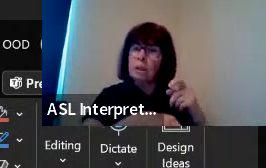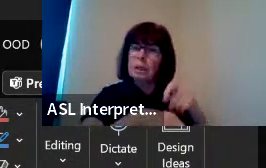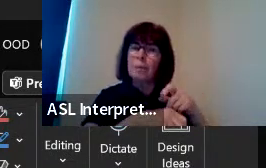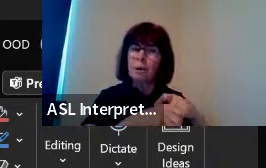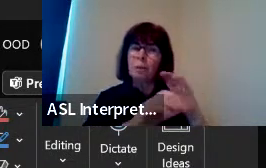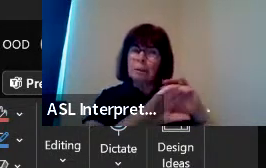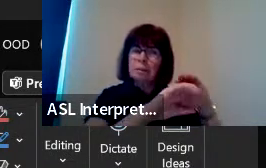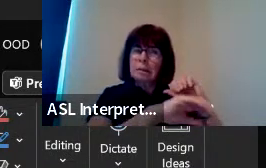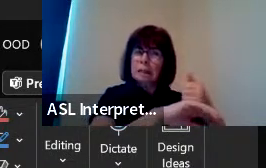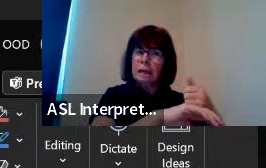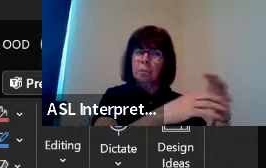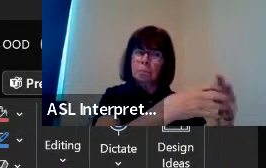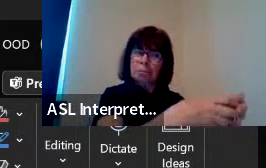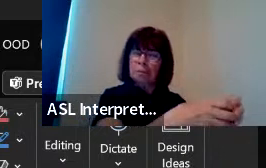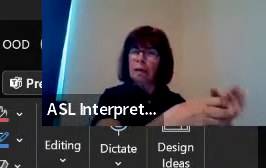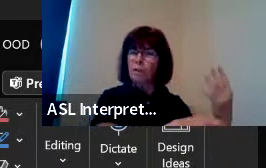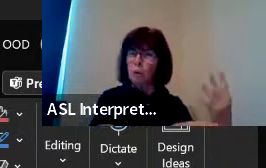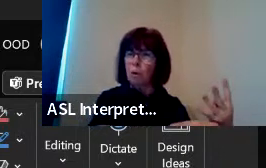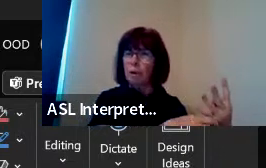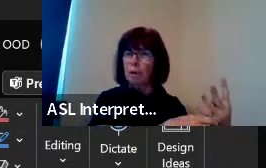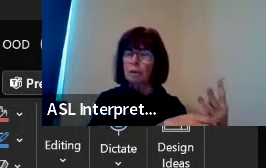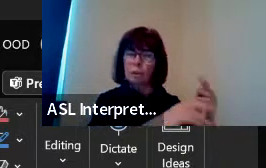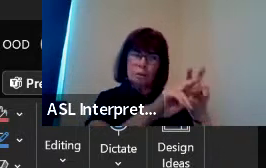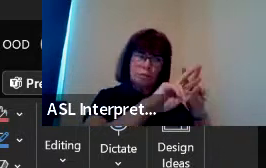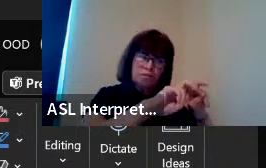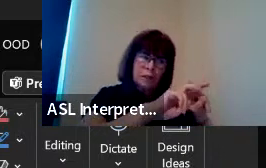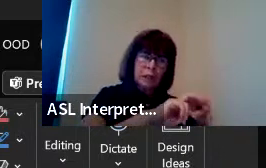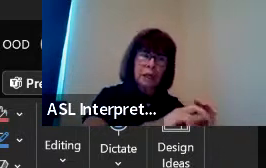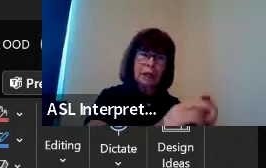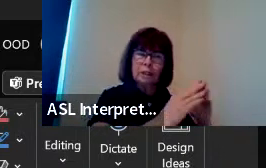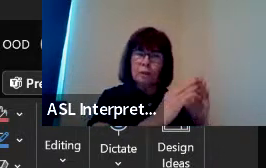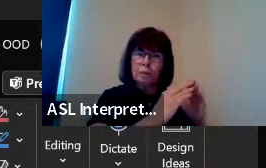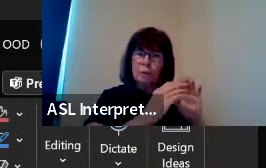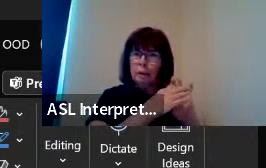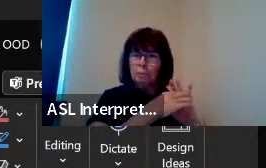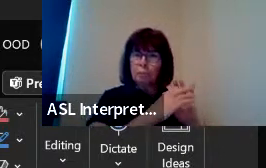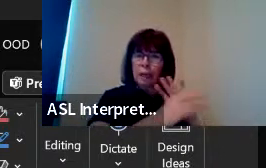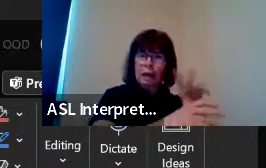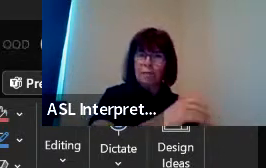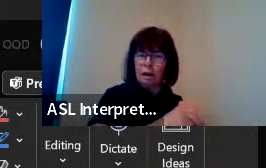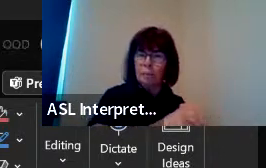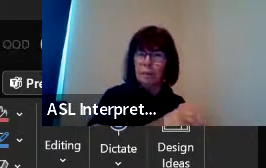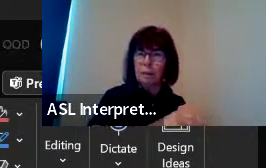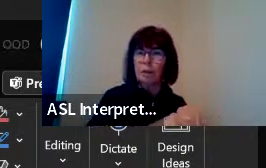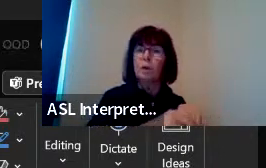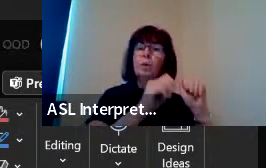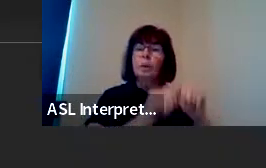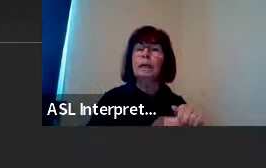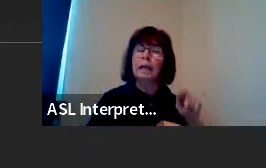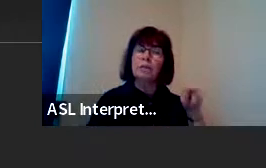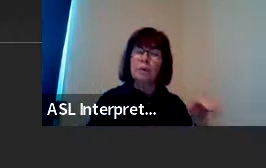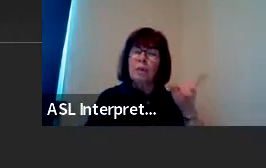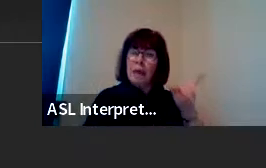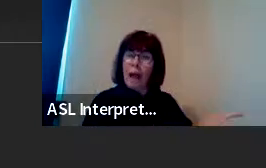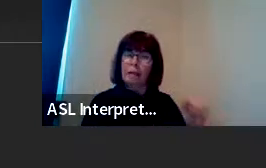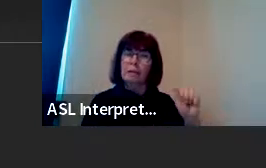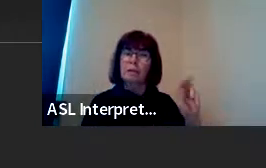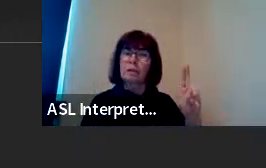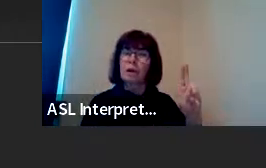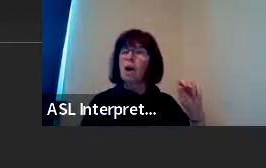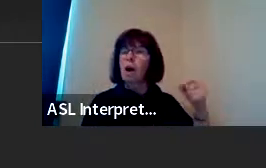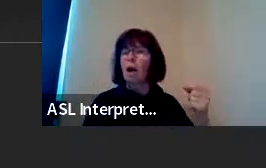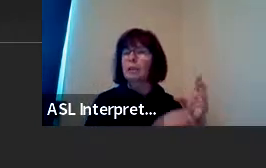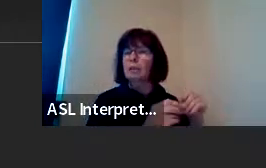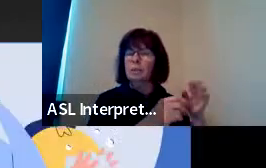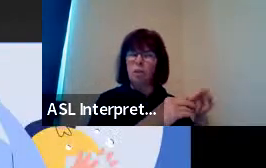fourth one, which looks at community engagement. And that's something we can certainly pick up on in our August meeting. So we've deferred that just because our